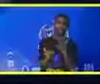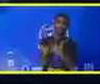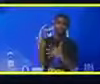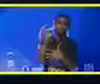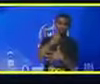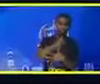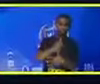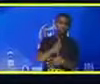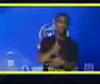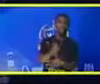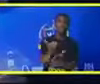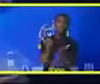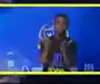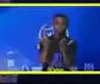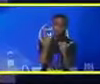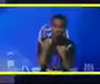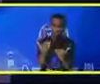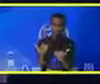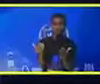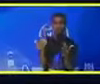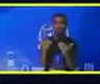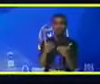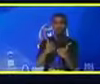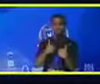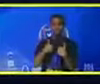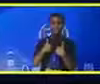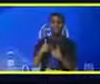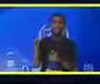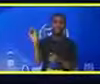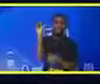advancement has come. Oh,